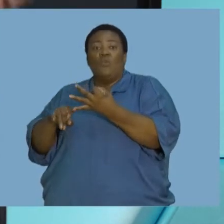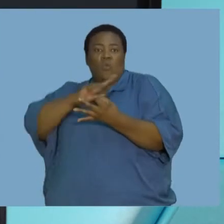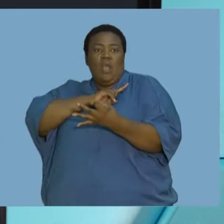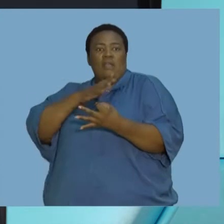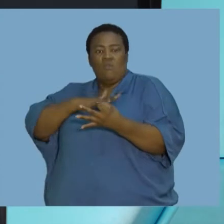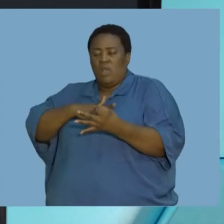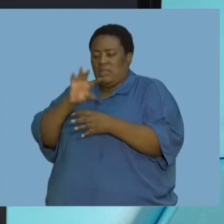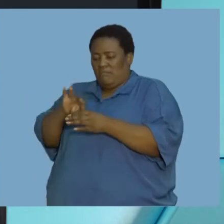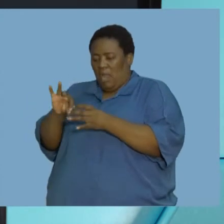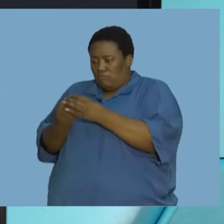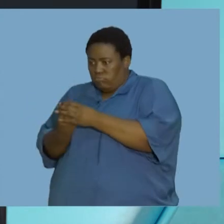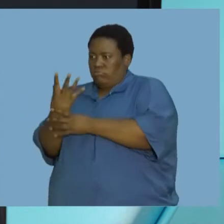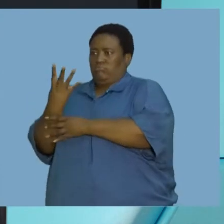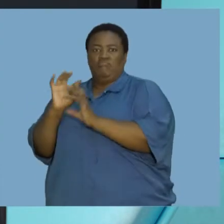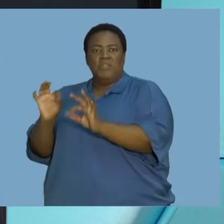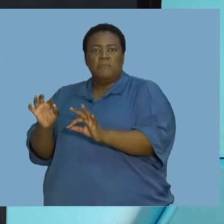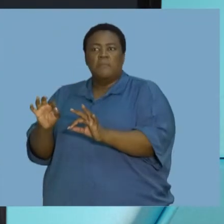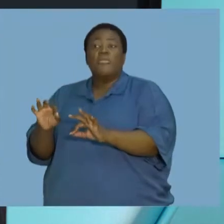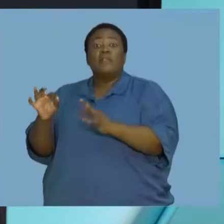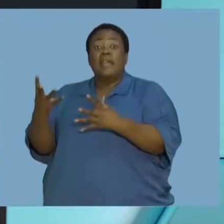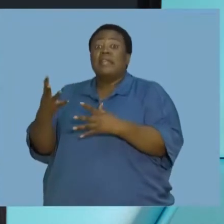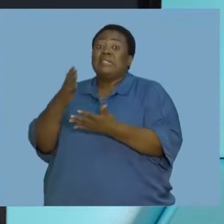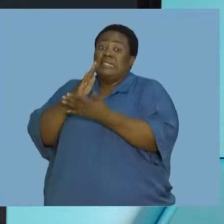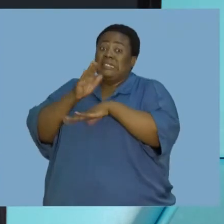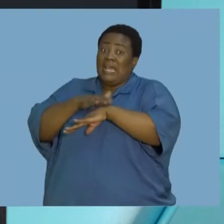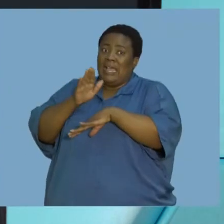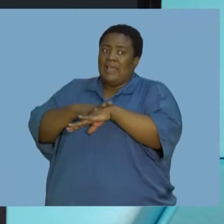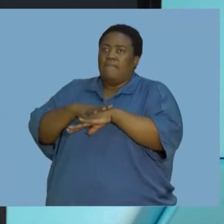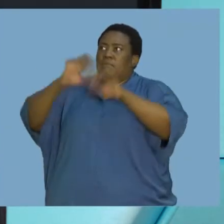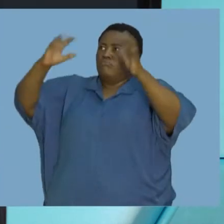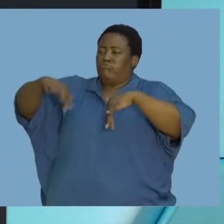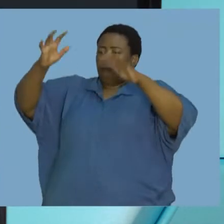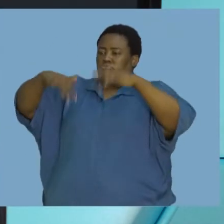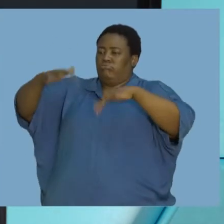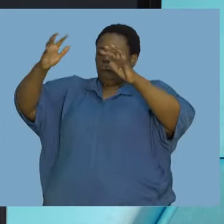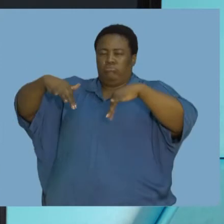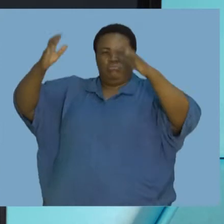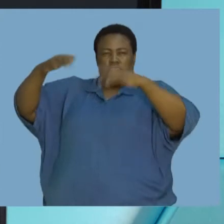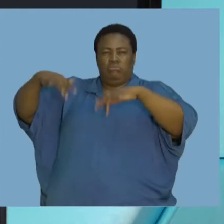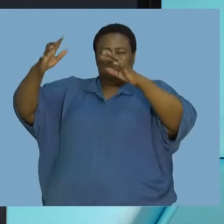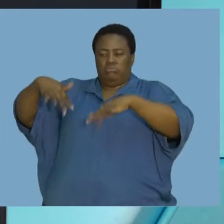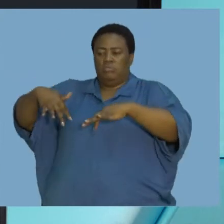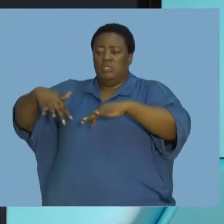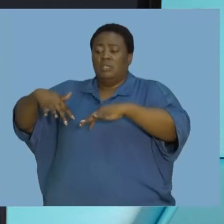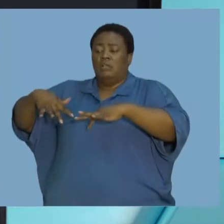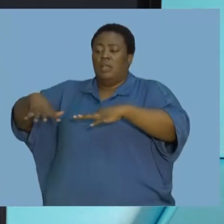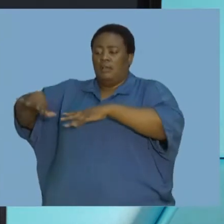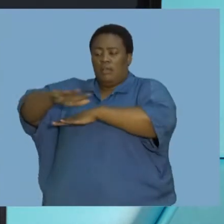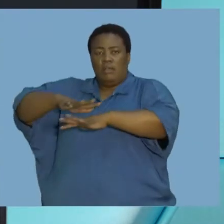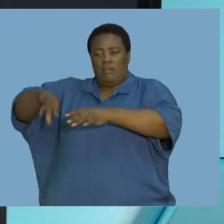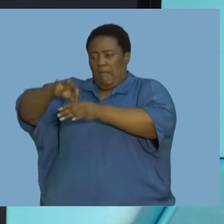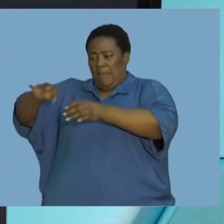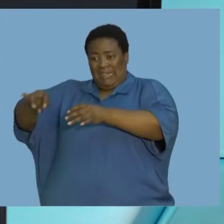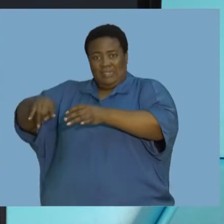increase the growth of their crops, you find that when it rains, some of those nutrients are running off into these